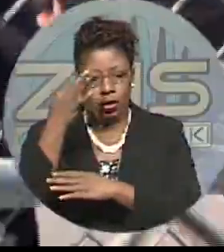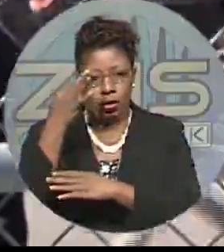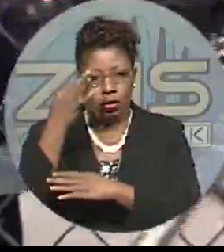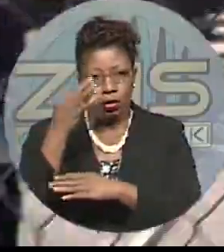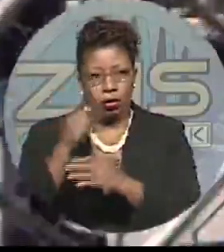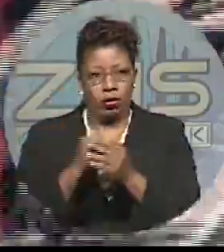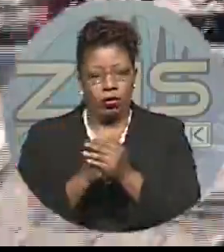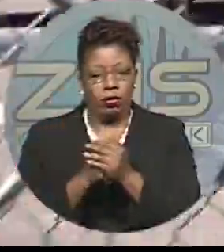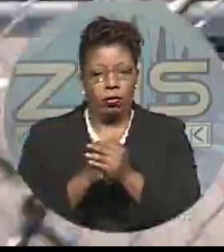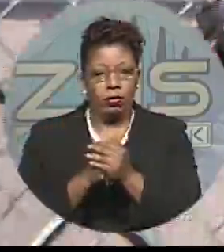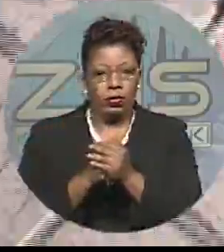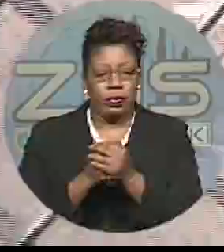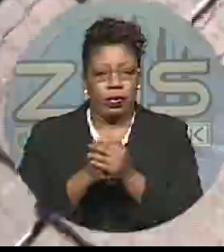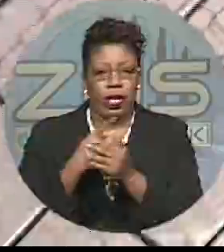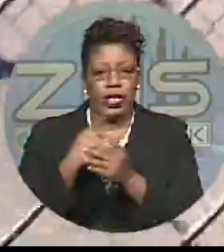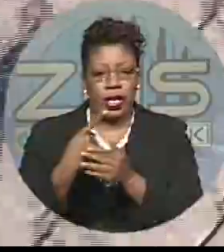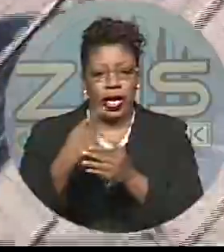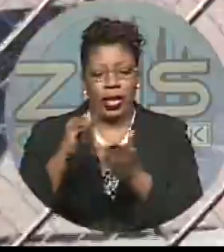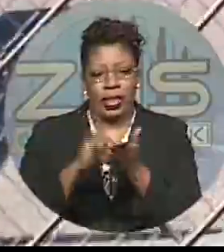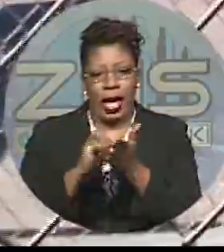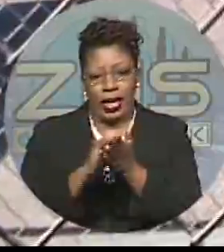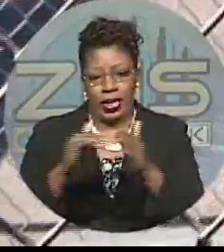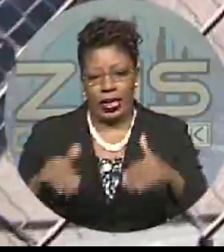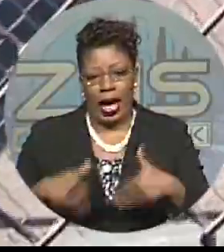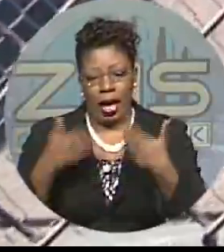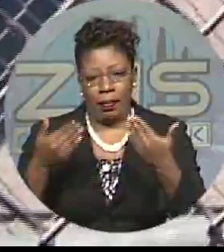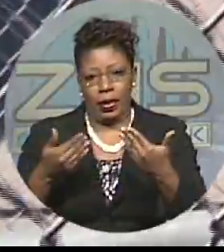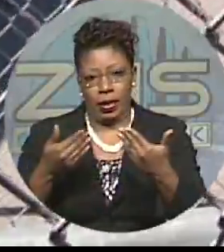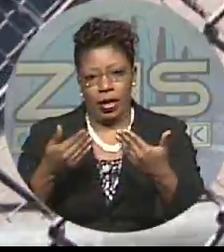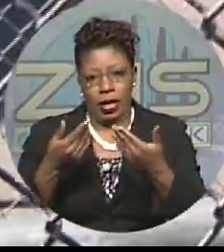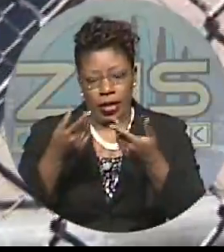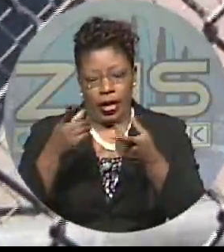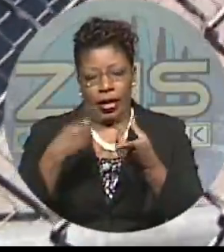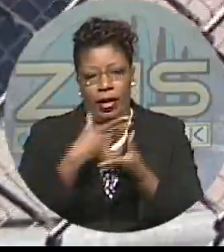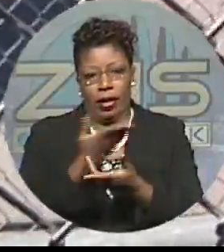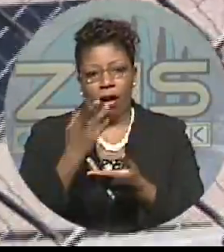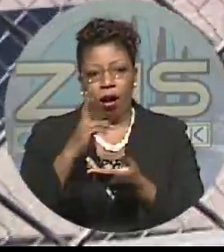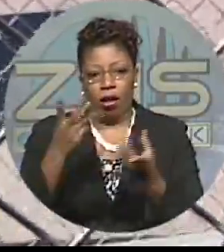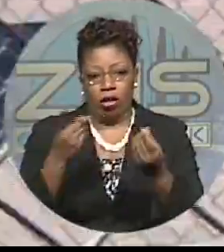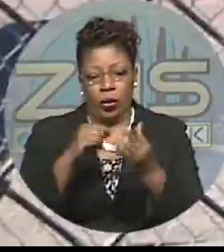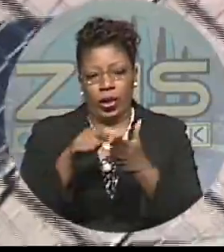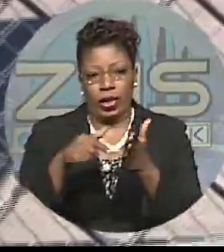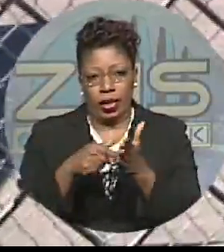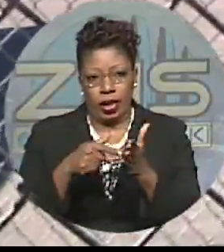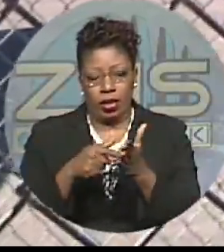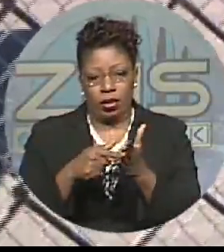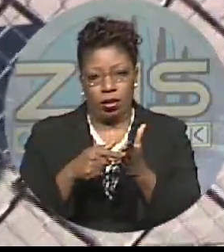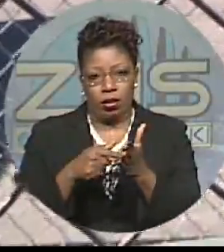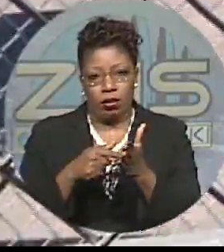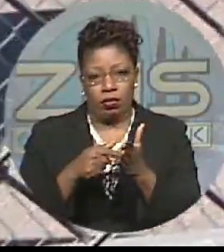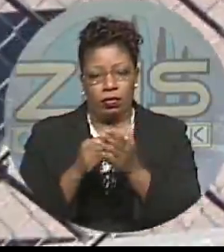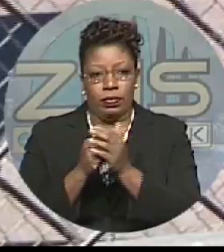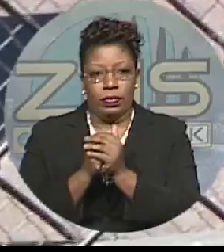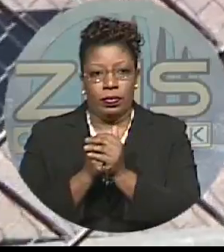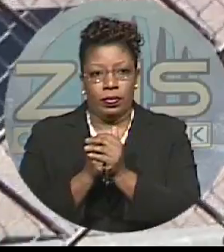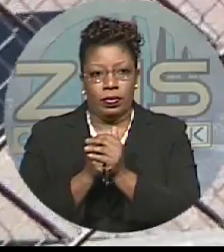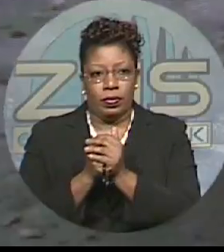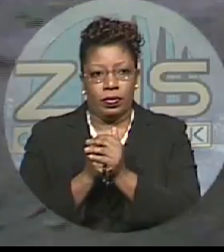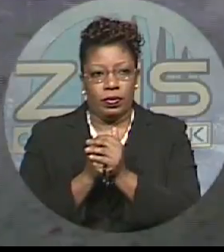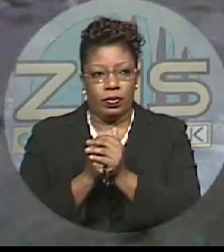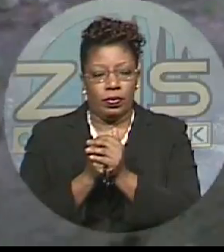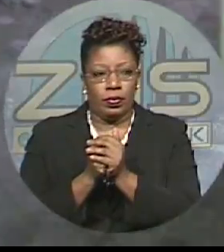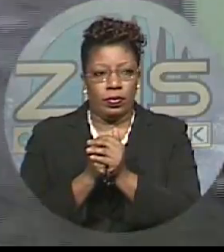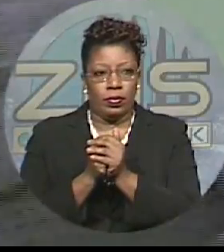himself as Mr. Adderley. He said he's happy the crackdown has begun, but he believes the effort needs to be intensified.